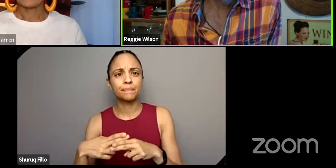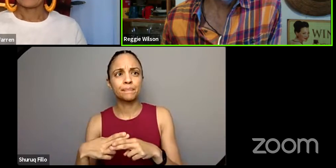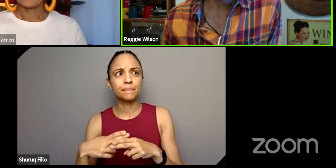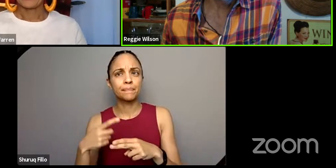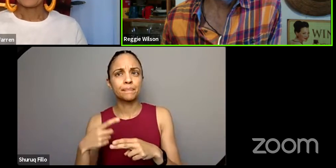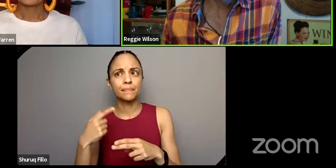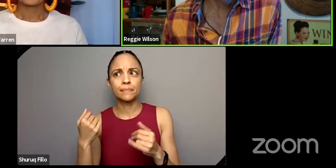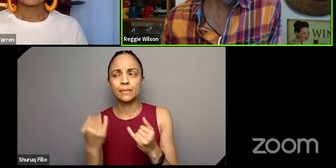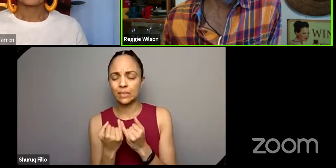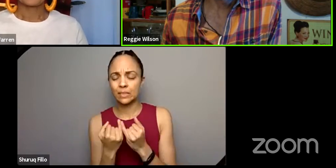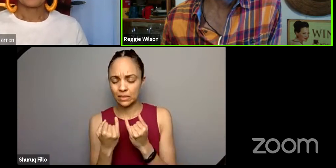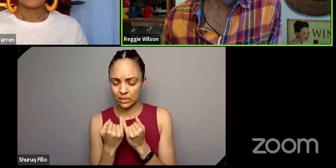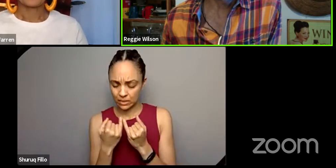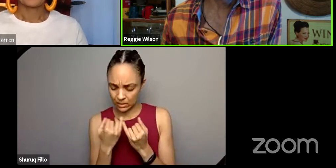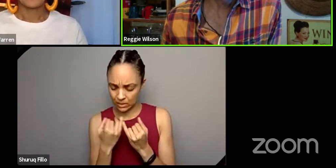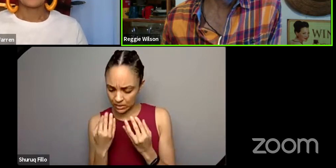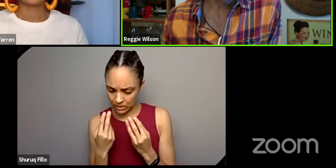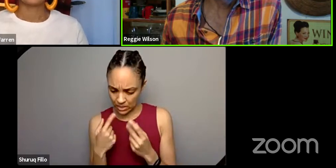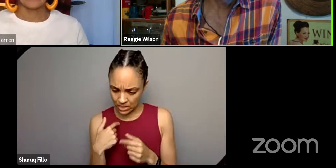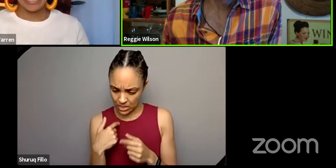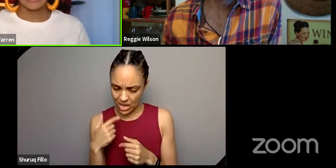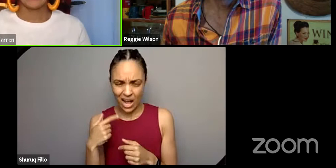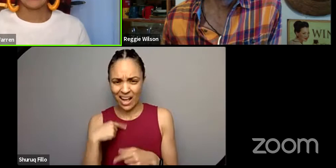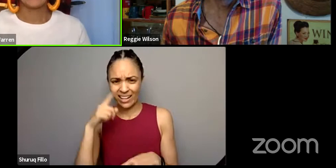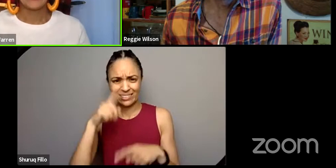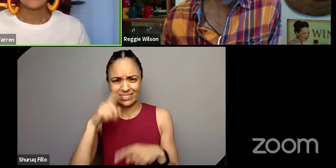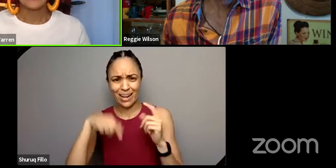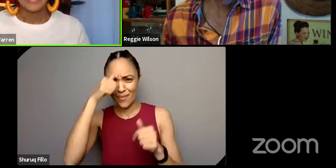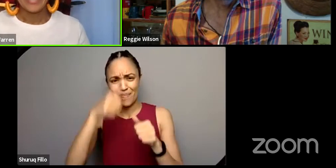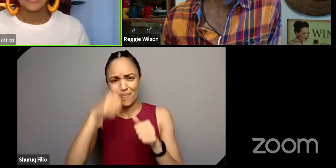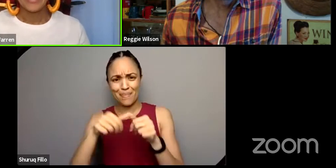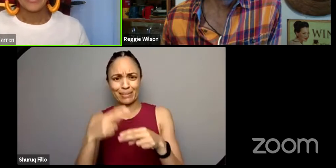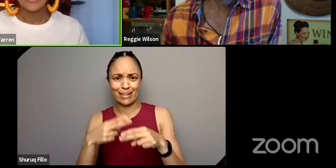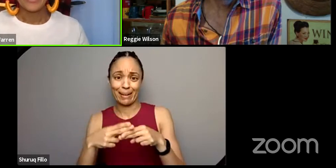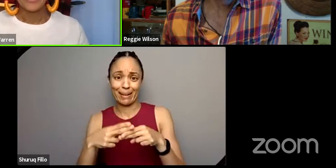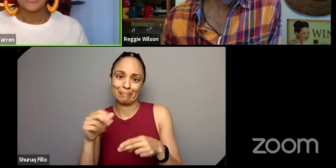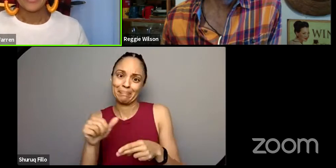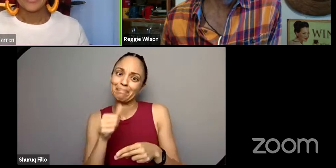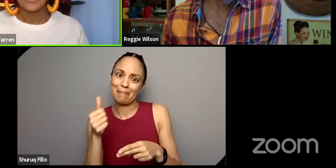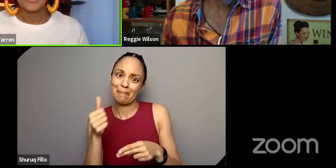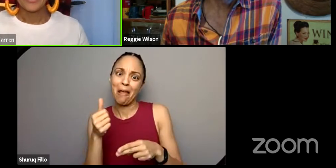I can't remember the name of that. That was another long title. I know, yes.